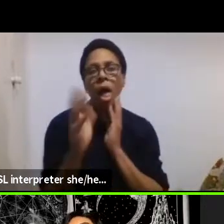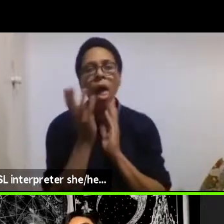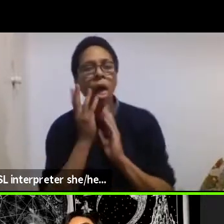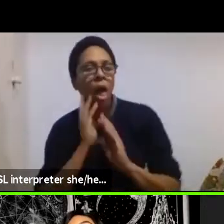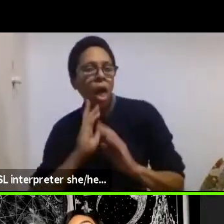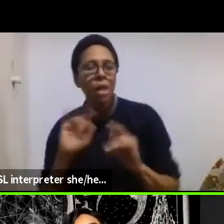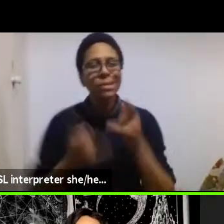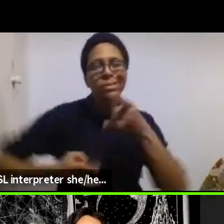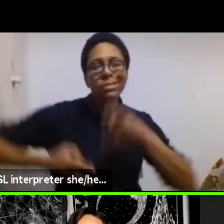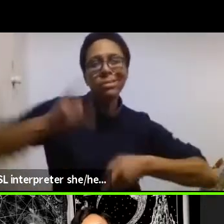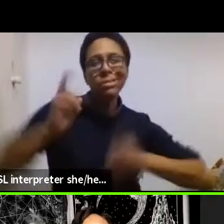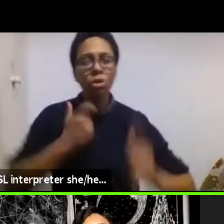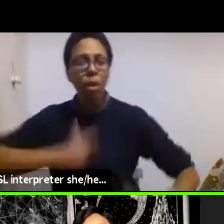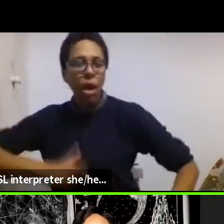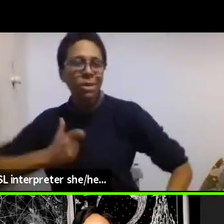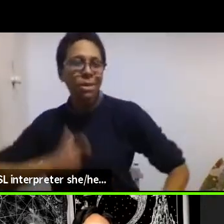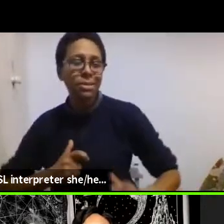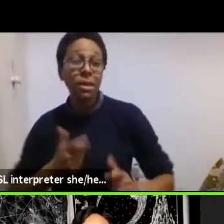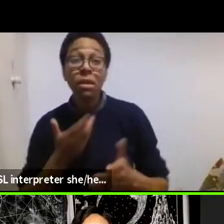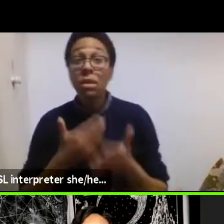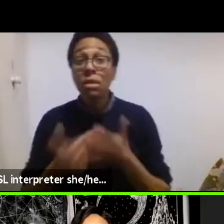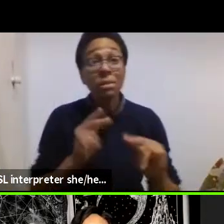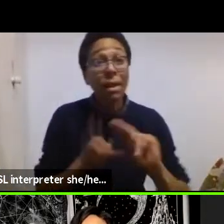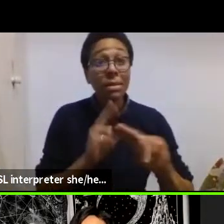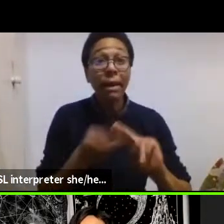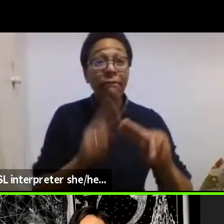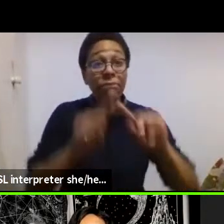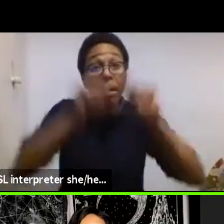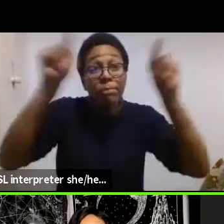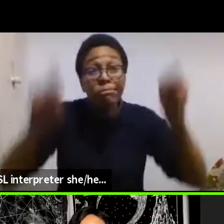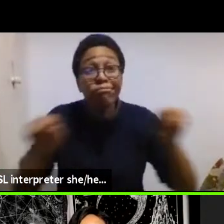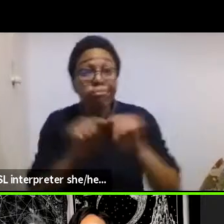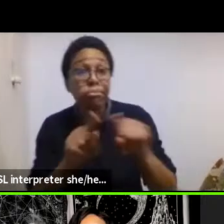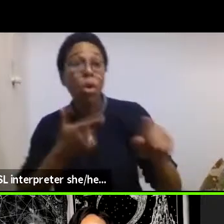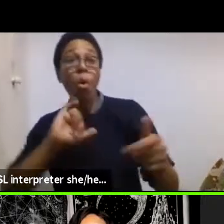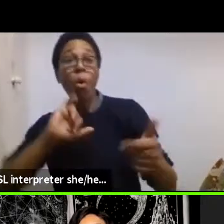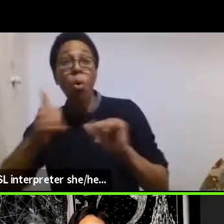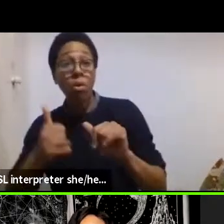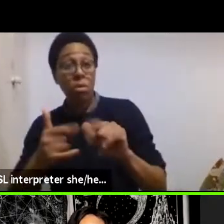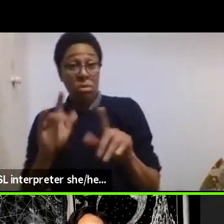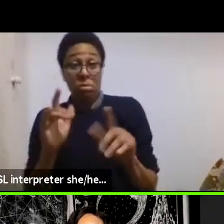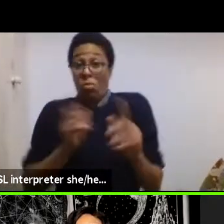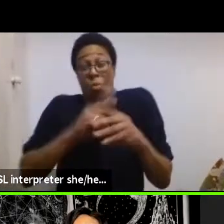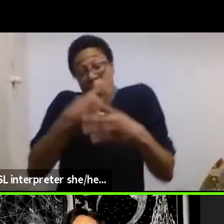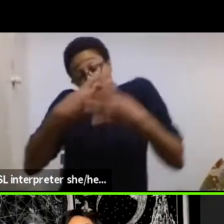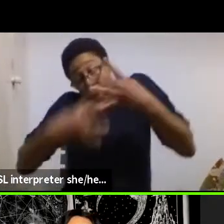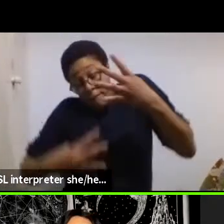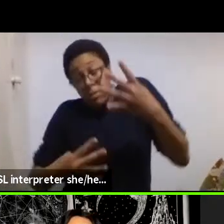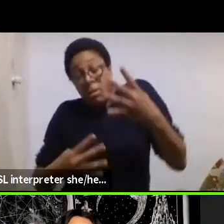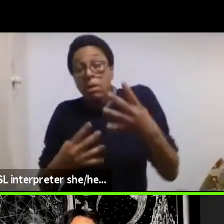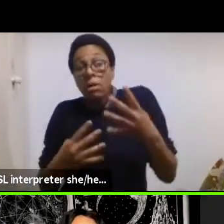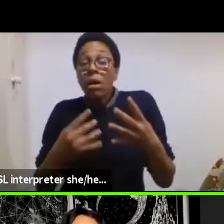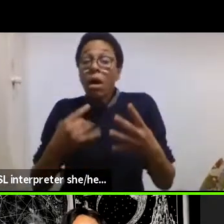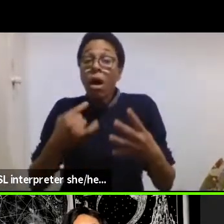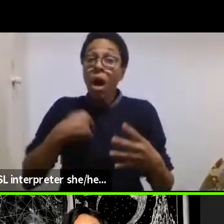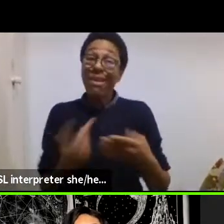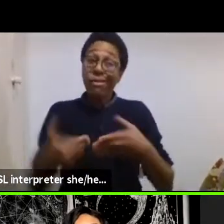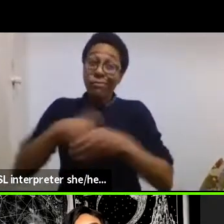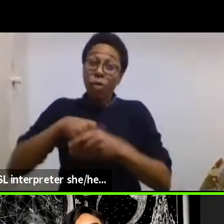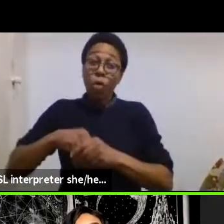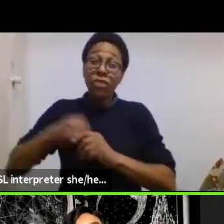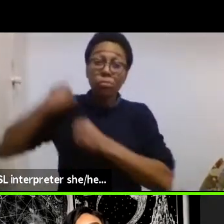whether we're talking about fictional representations or just. Before I got involved in activism, I did it because I didn't see any Black